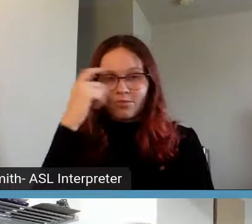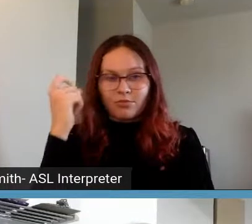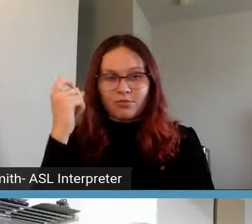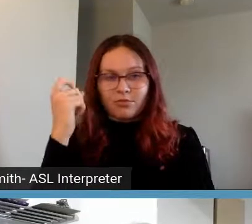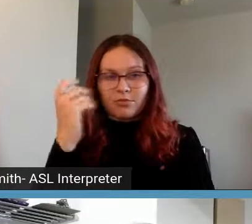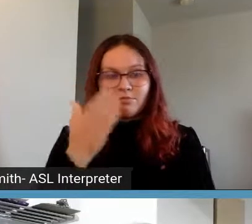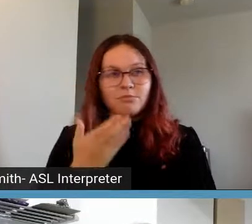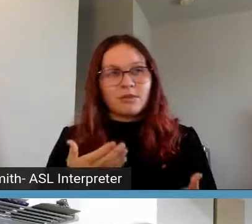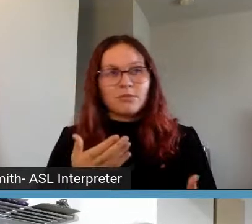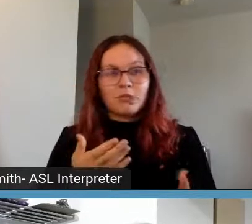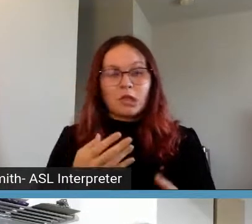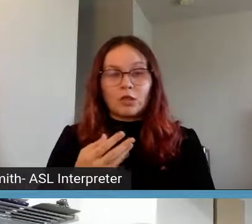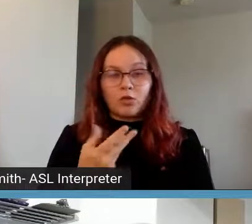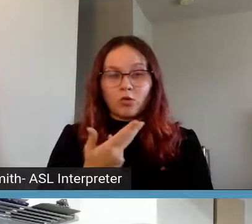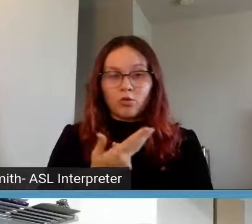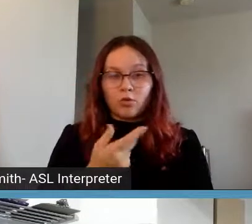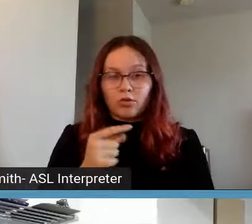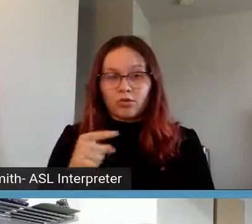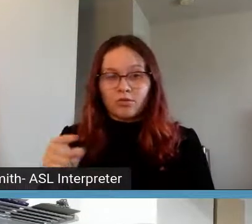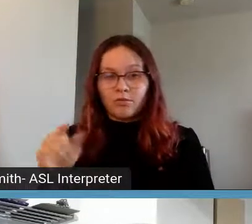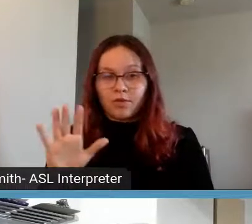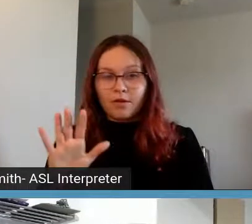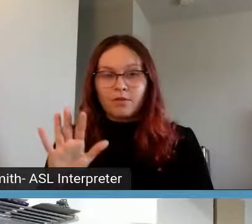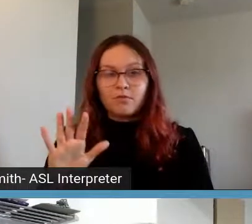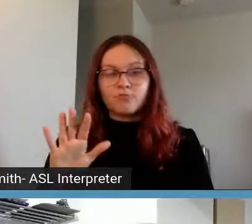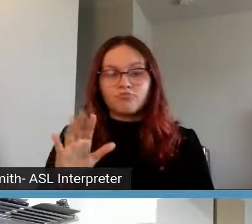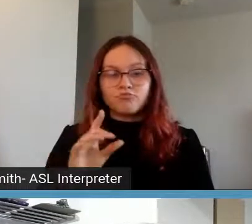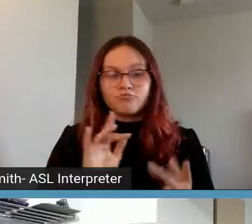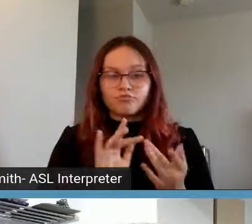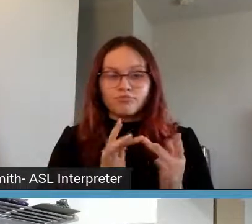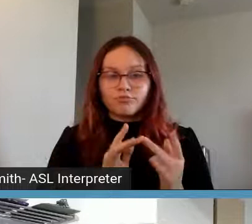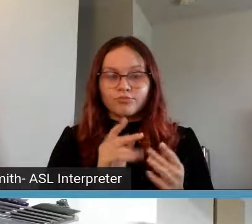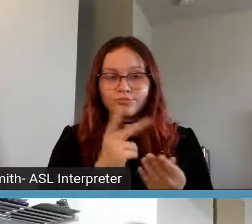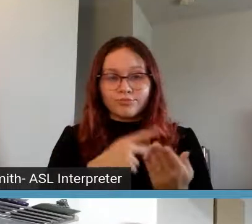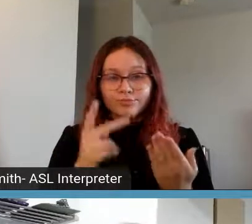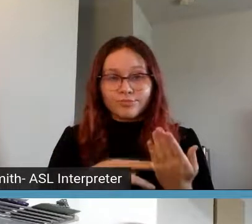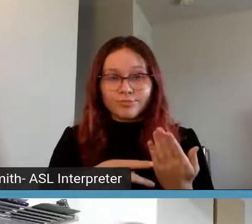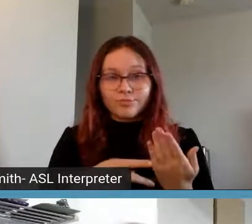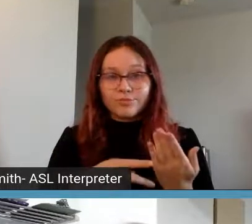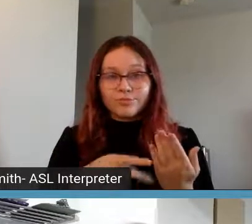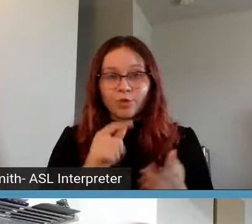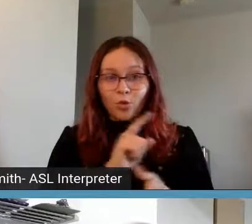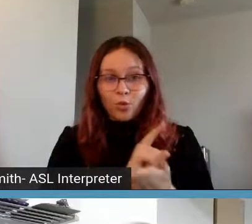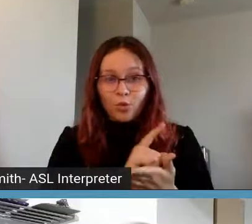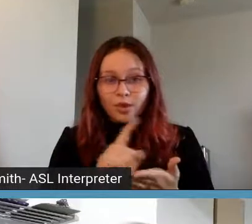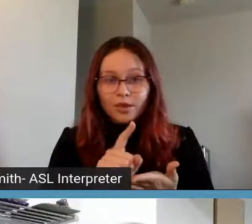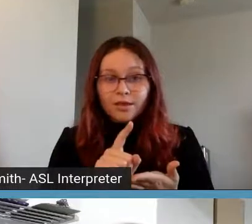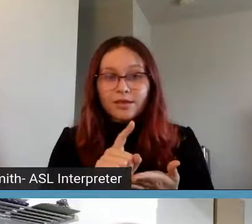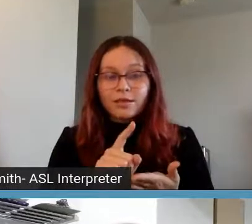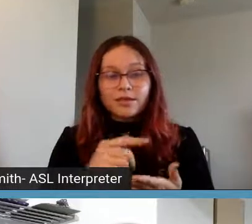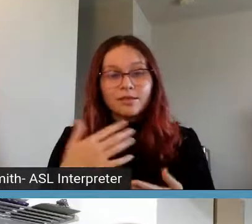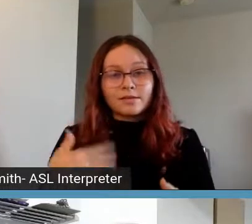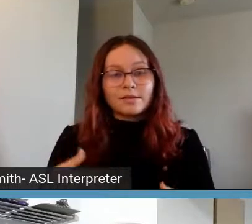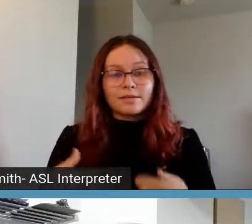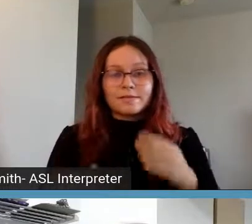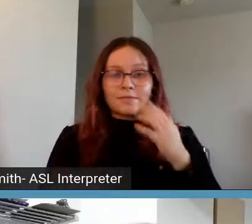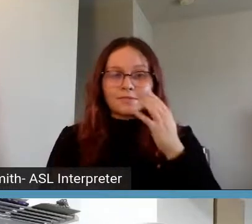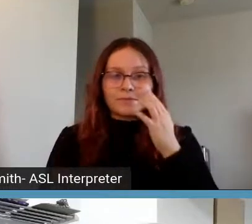virtual programs per week. And now I think probably like most museums, we're seeing some